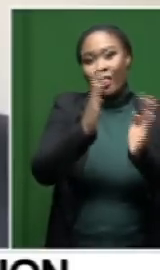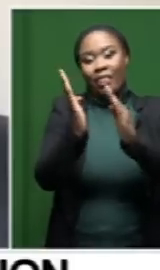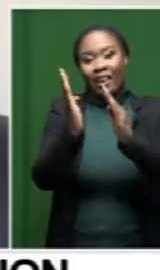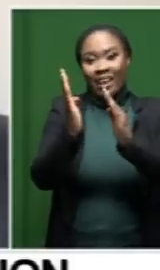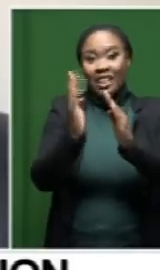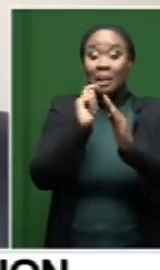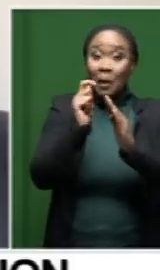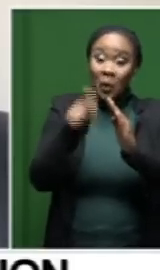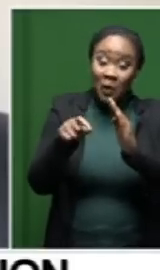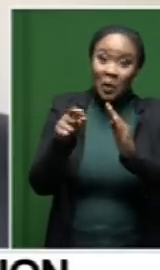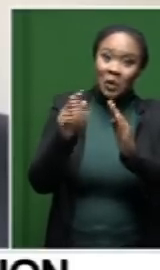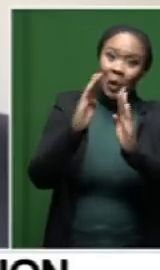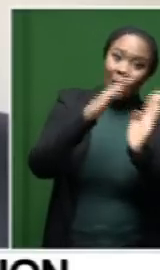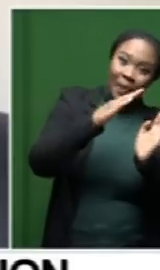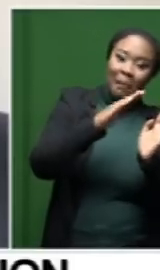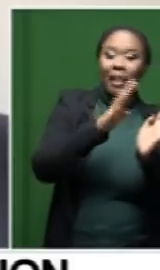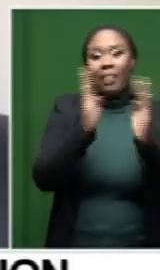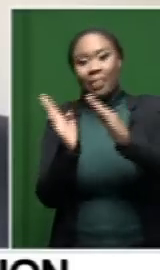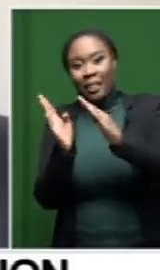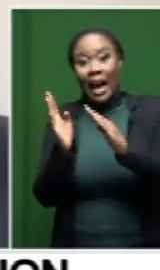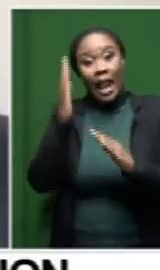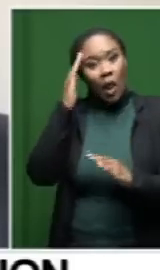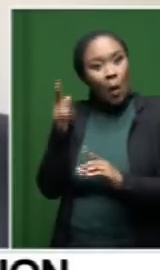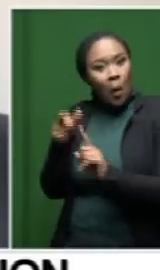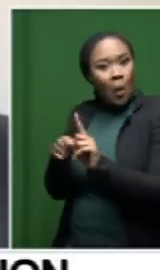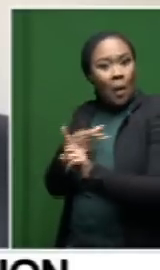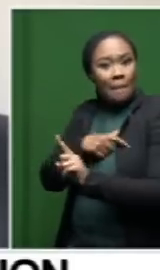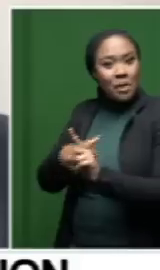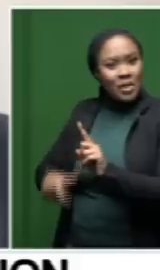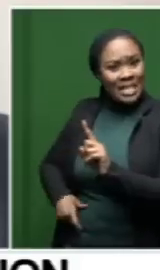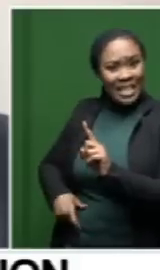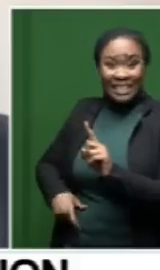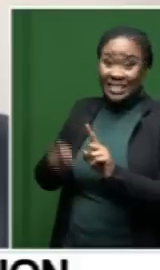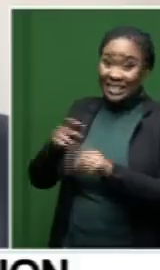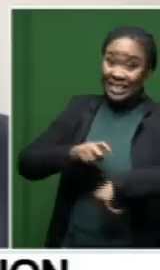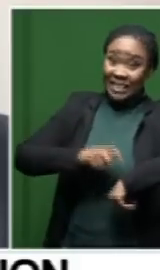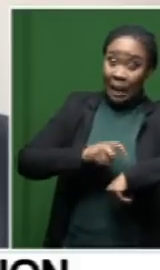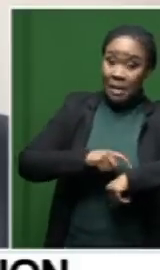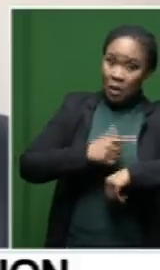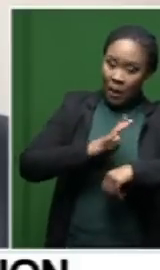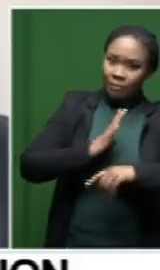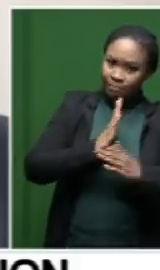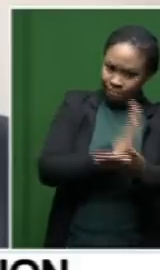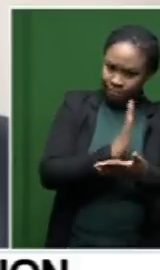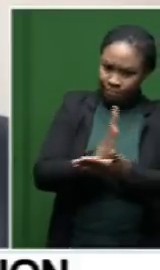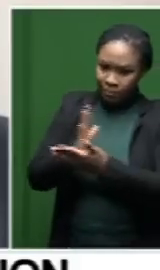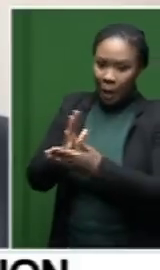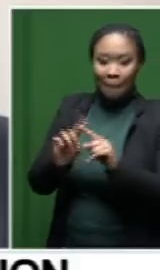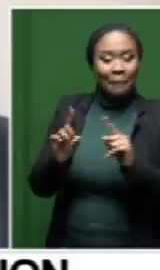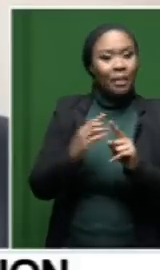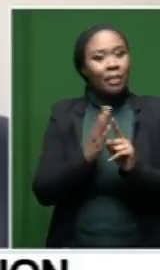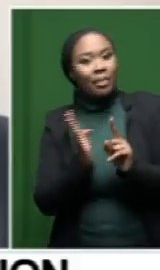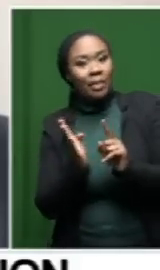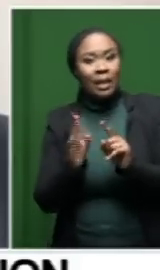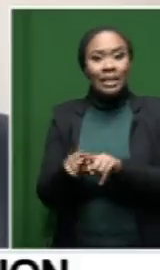evening. And we know the president is quite a stickler for timing. Is there anything we can read into this? And also phone calls that